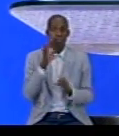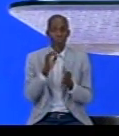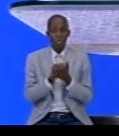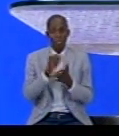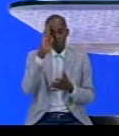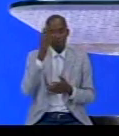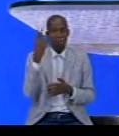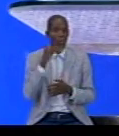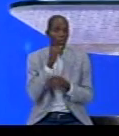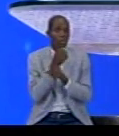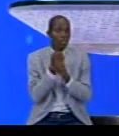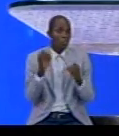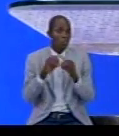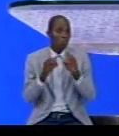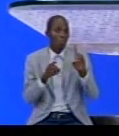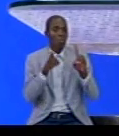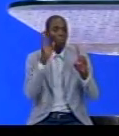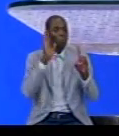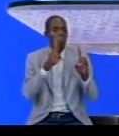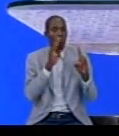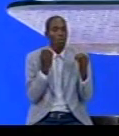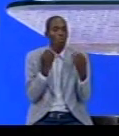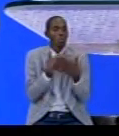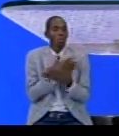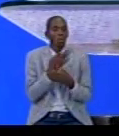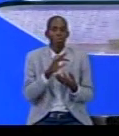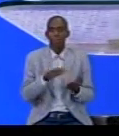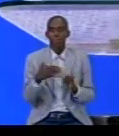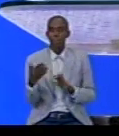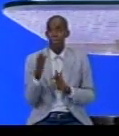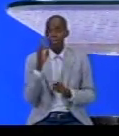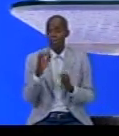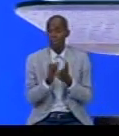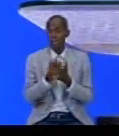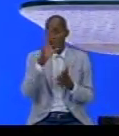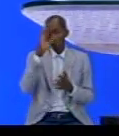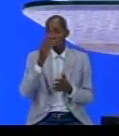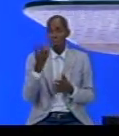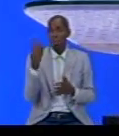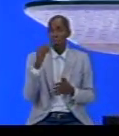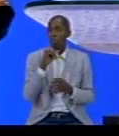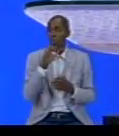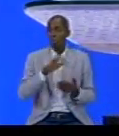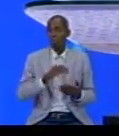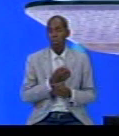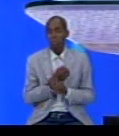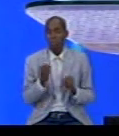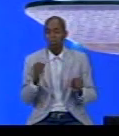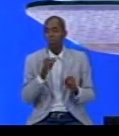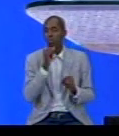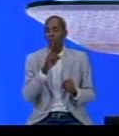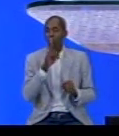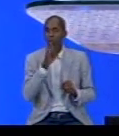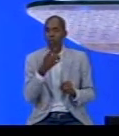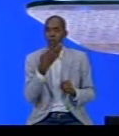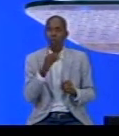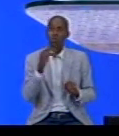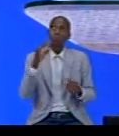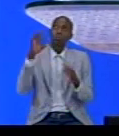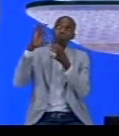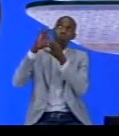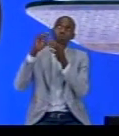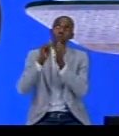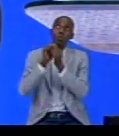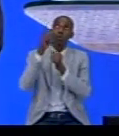saved, number one, he'll be afraid of death. If he wasn't saved and he wasn't sure of the connection he had with the Lord,